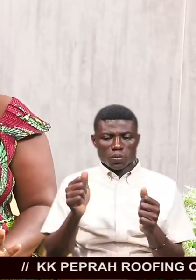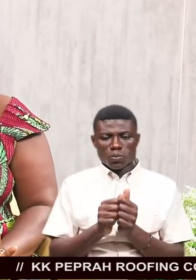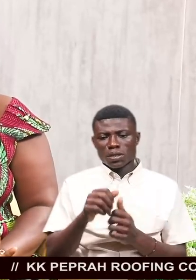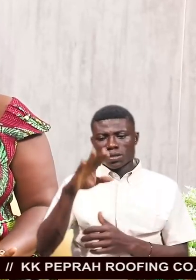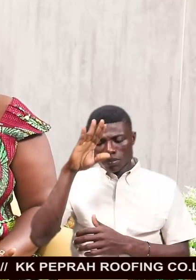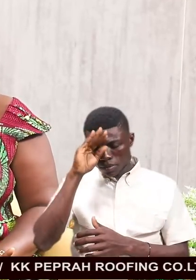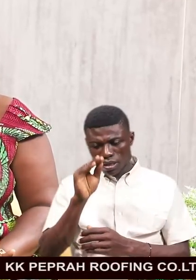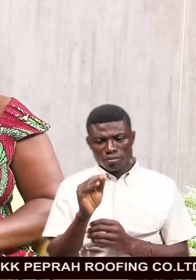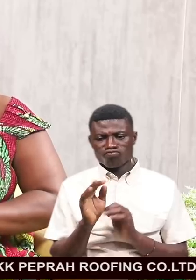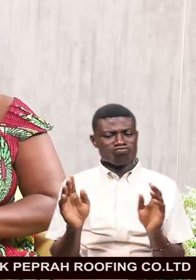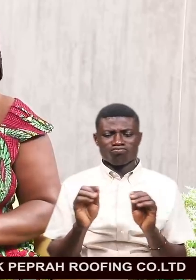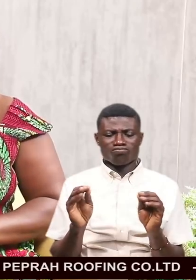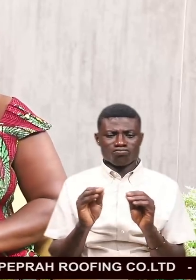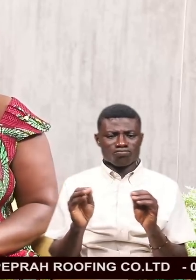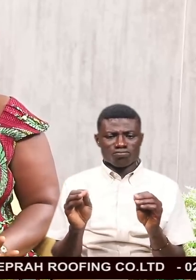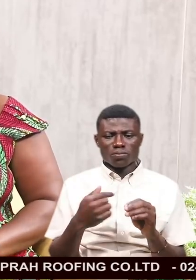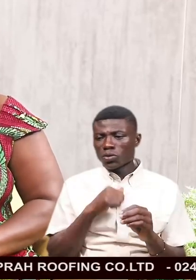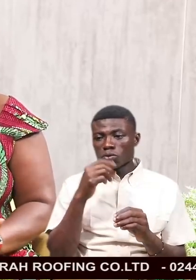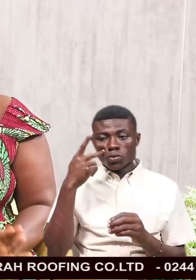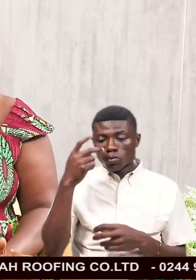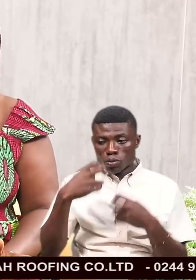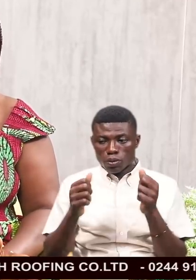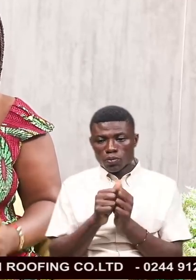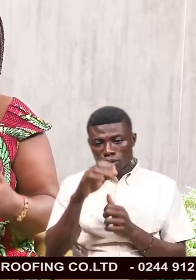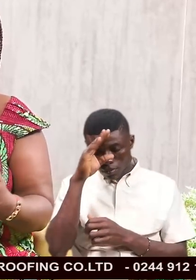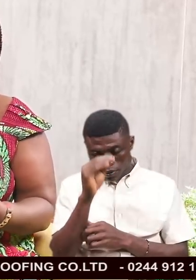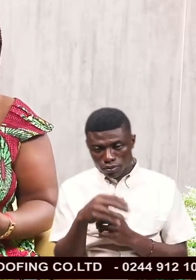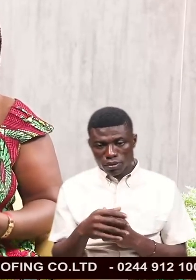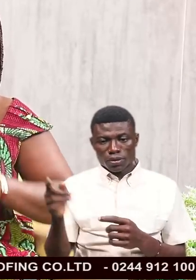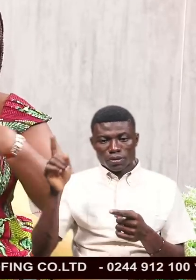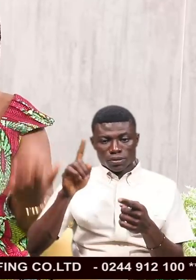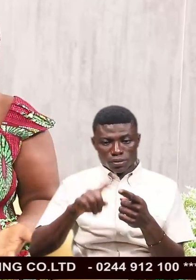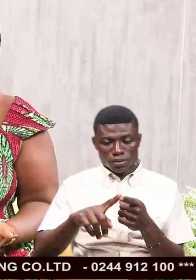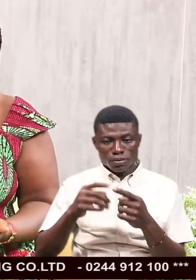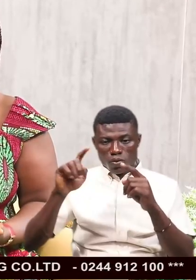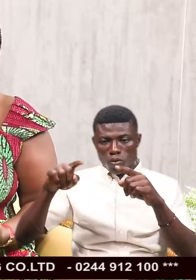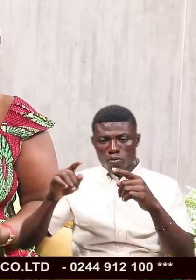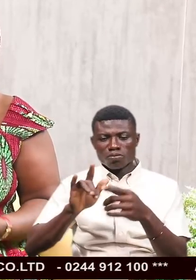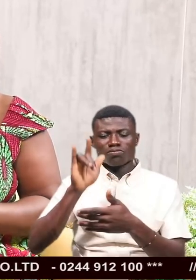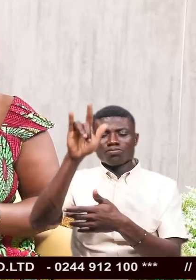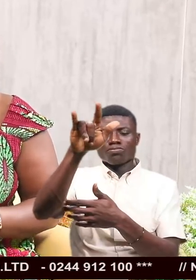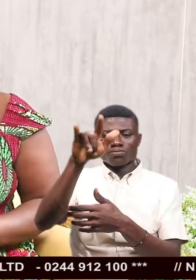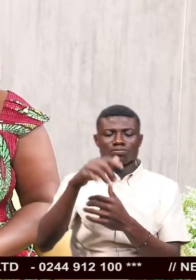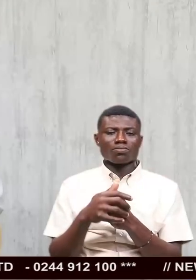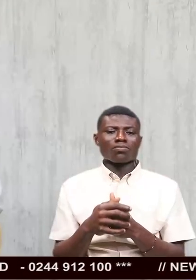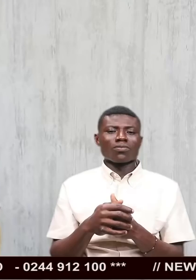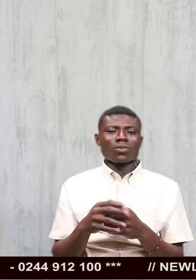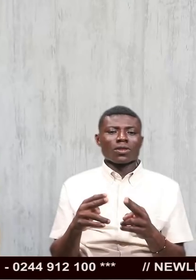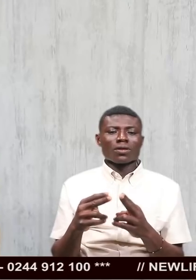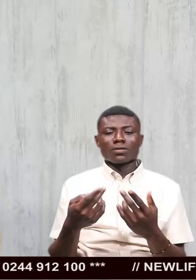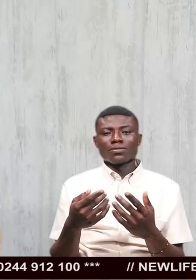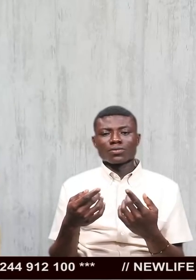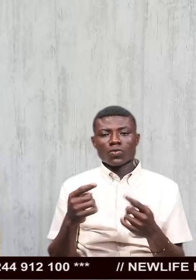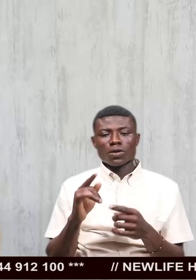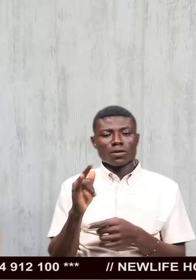a menhu o how be a e wo hu kopem se okoye enti e be di ne nkoye ne